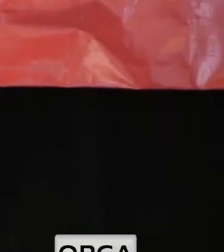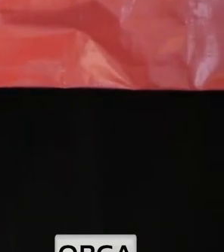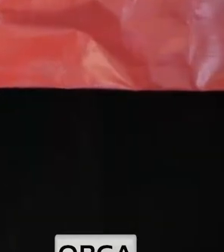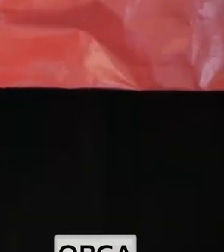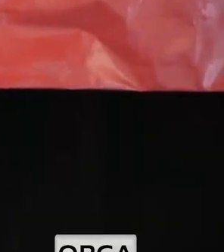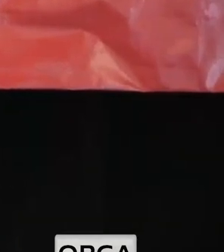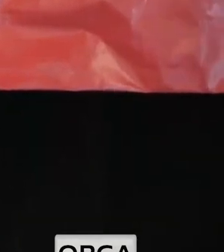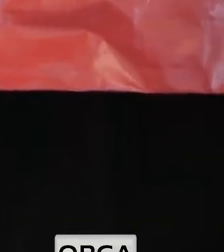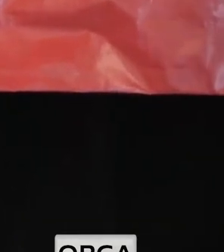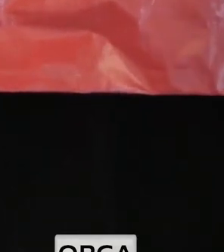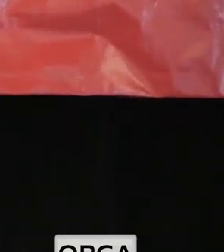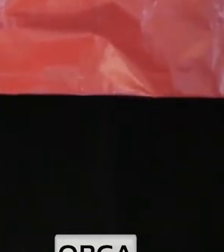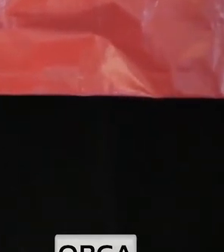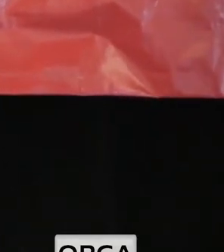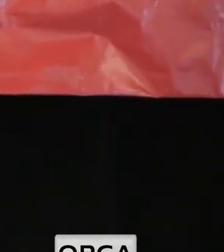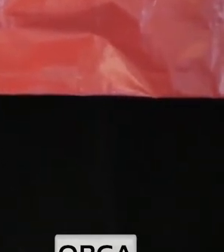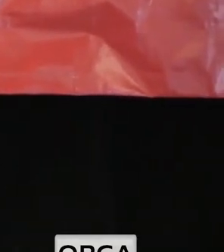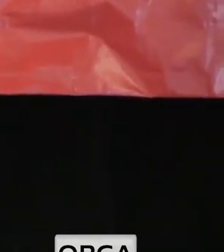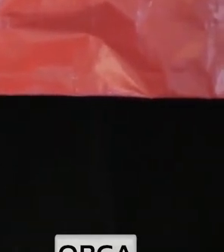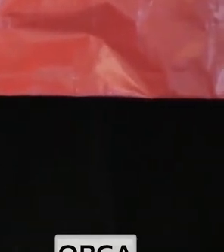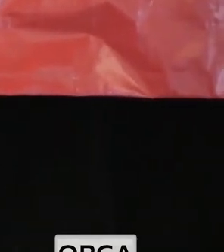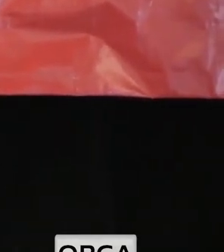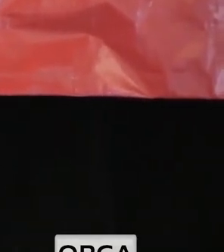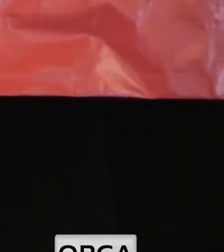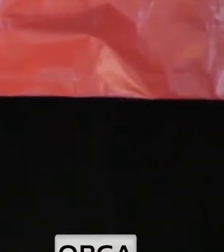Hello, Randolph.